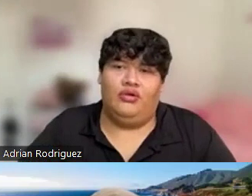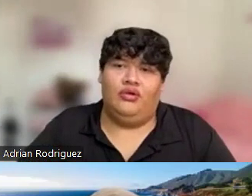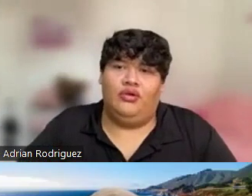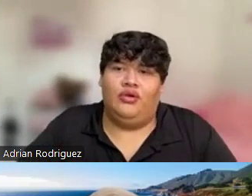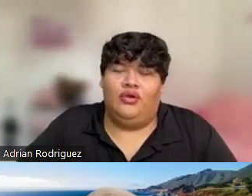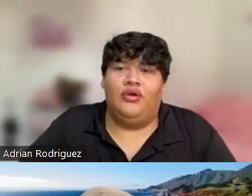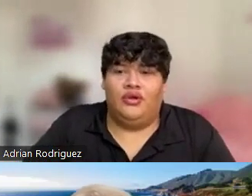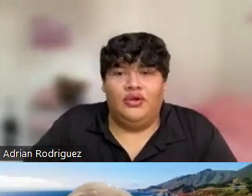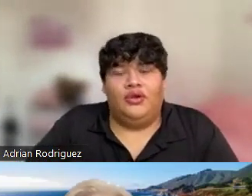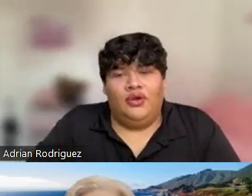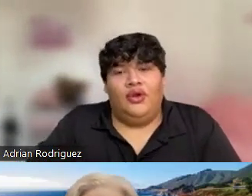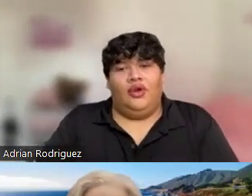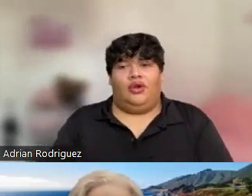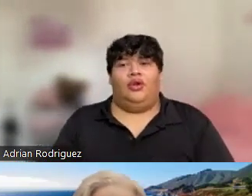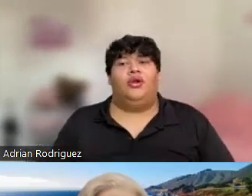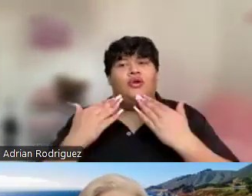Thank you, Dr. Mobley.